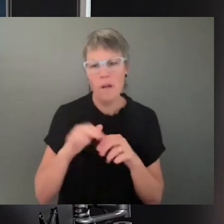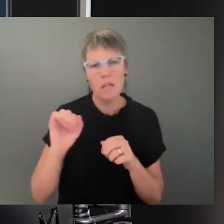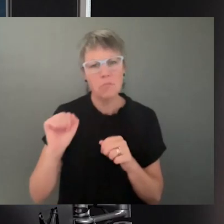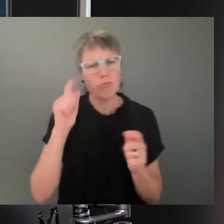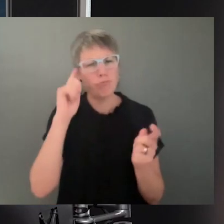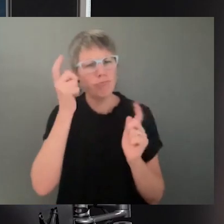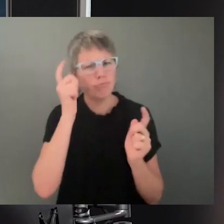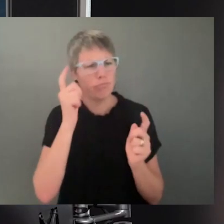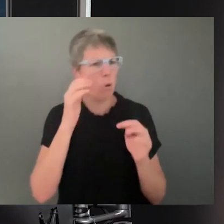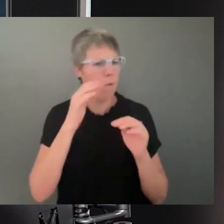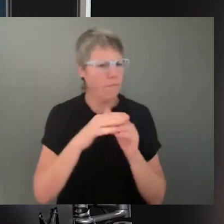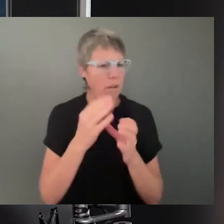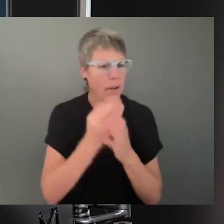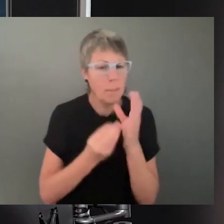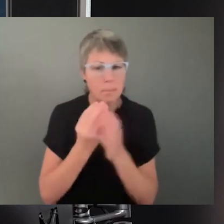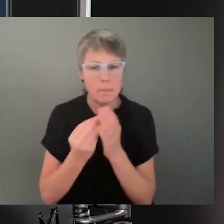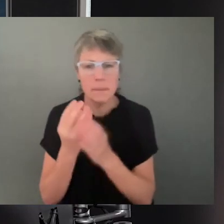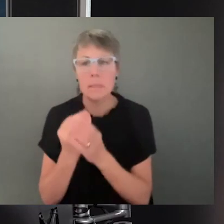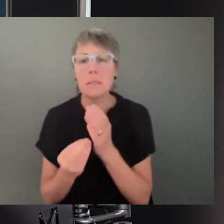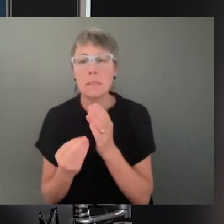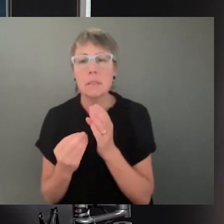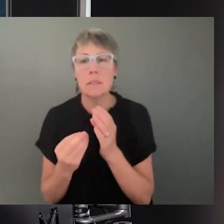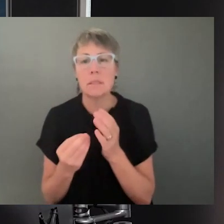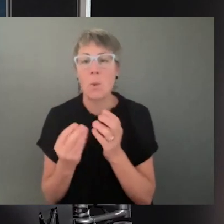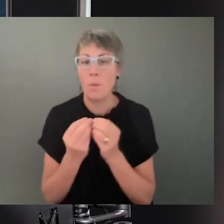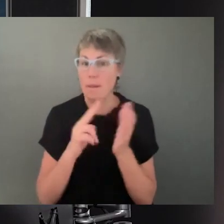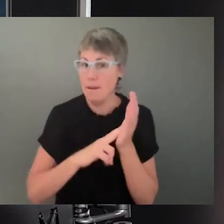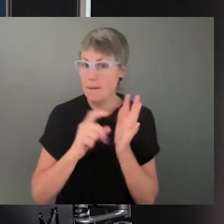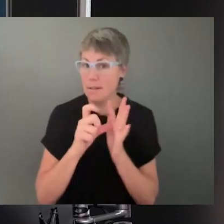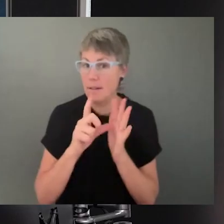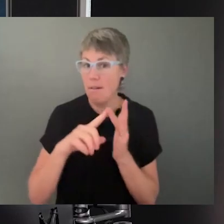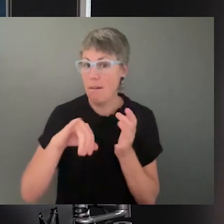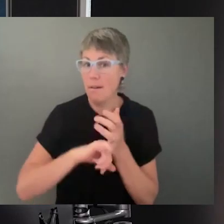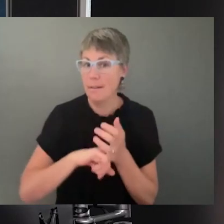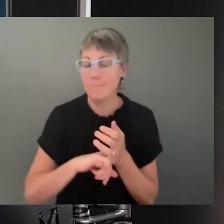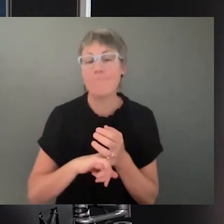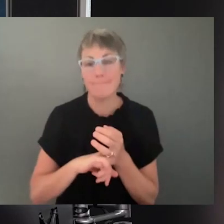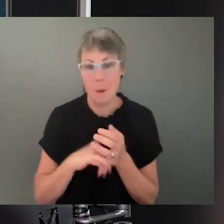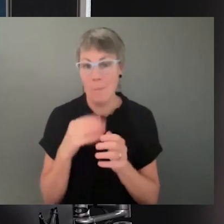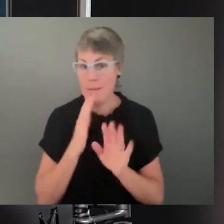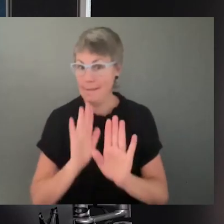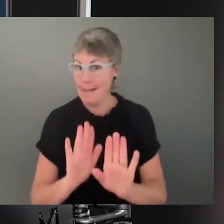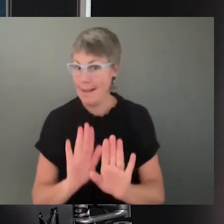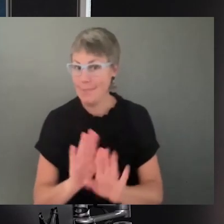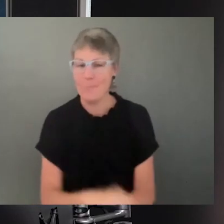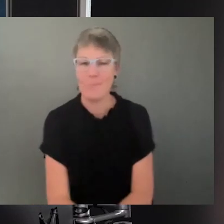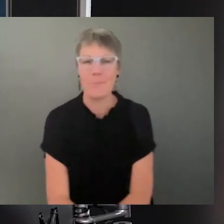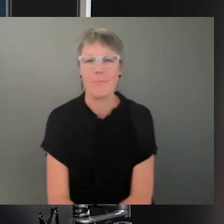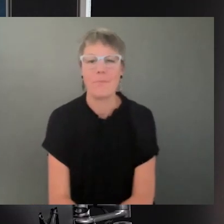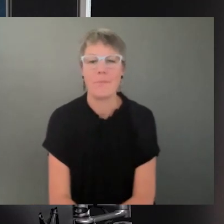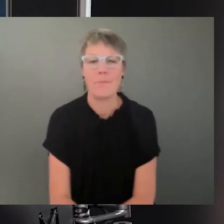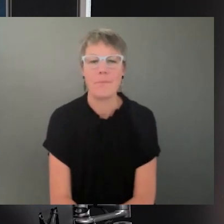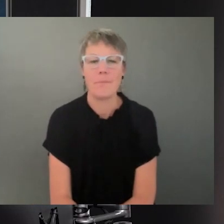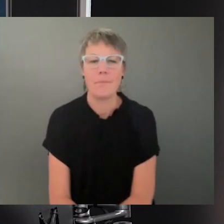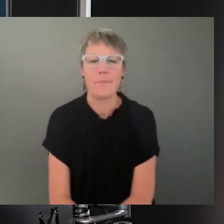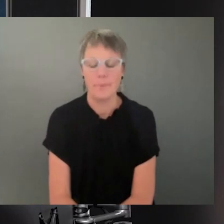some of the things that he would like to raise as concerns and gaps in how things are done, especially in relation to the NDIS.